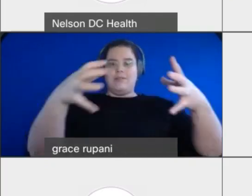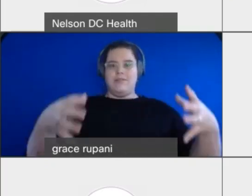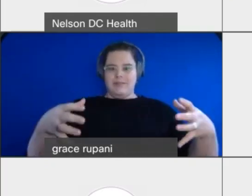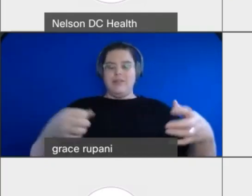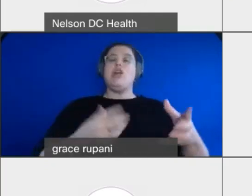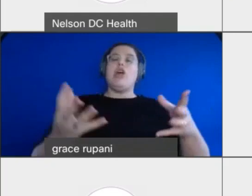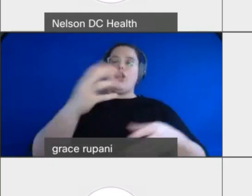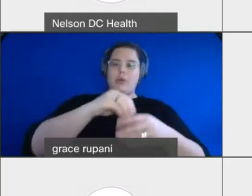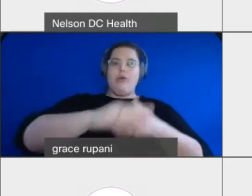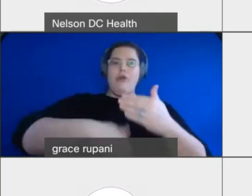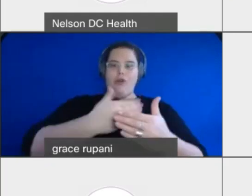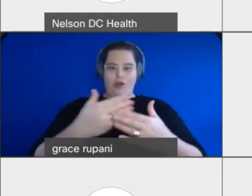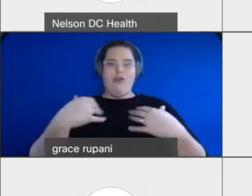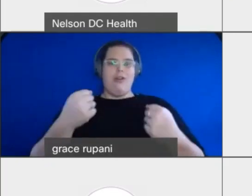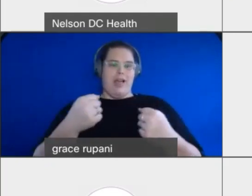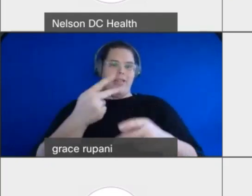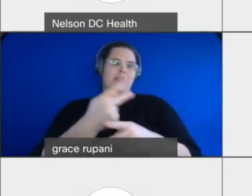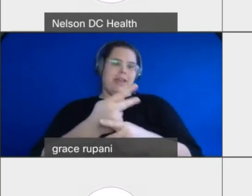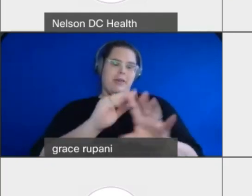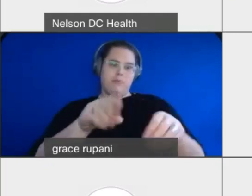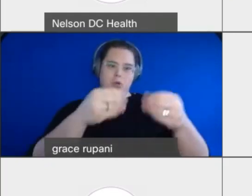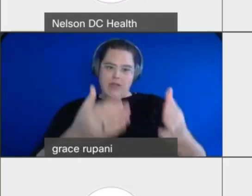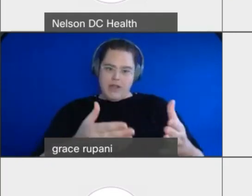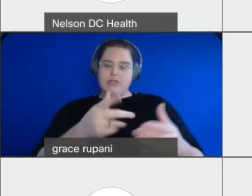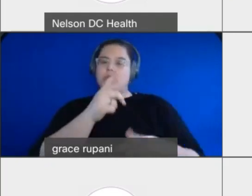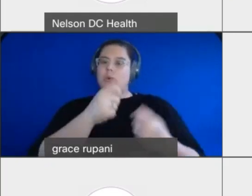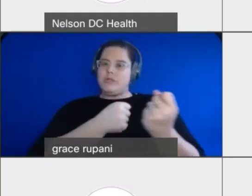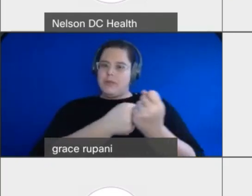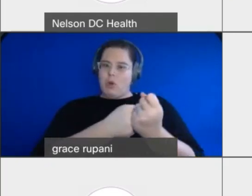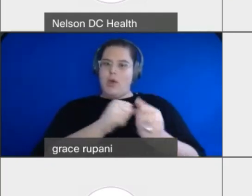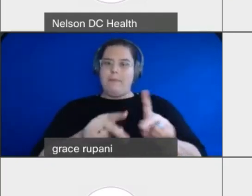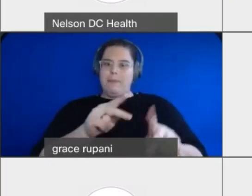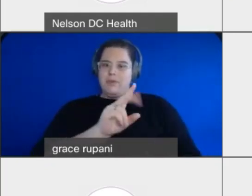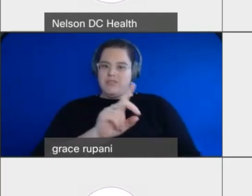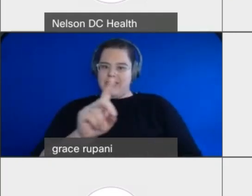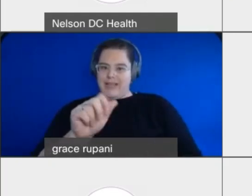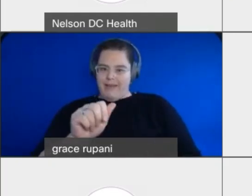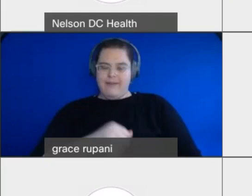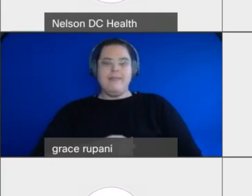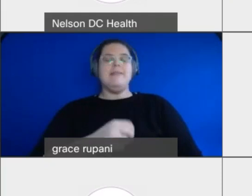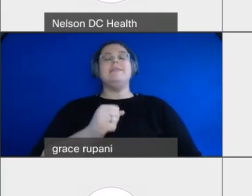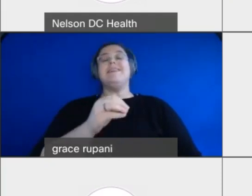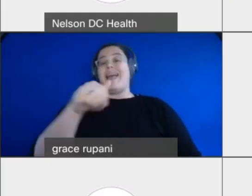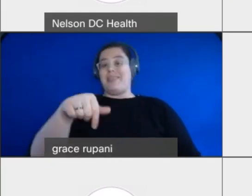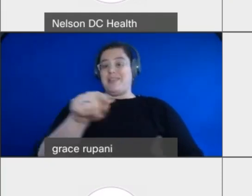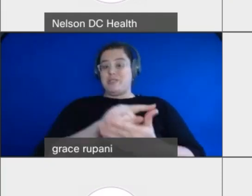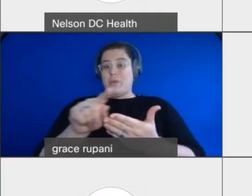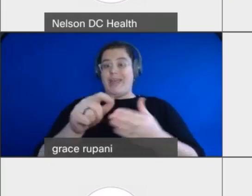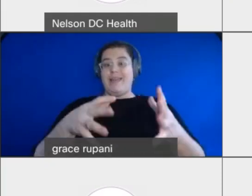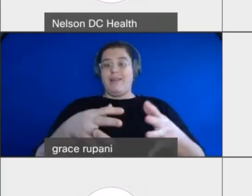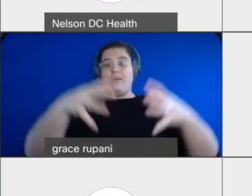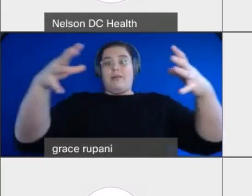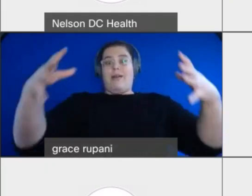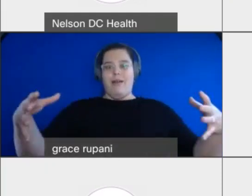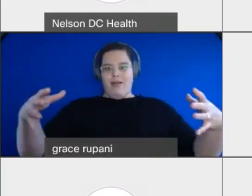provide support to the people supported by DDA. And this week it was further expanded that it's all